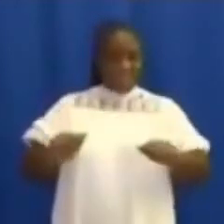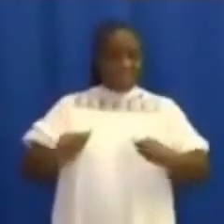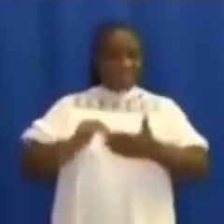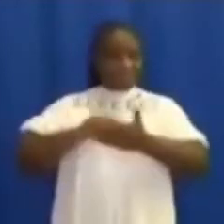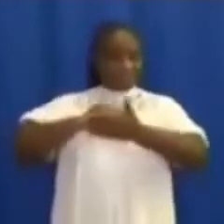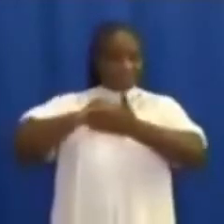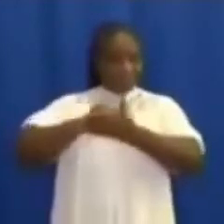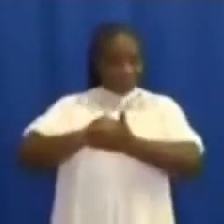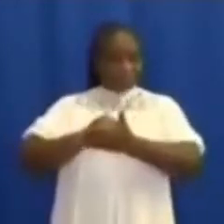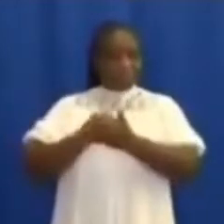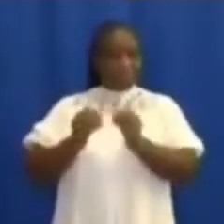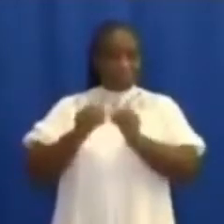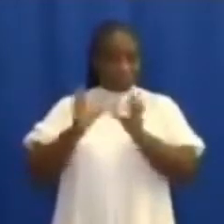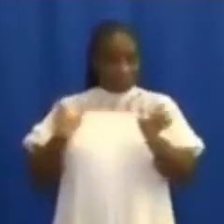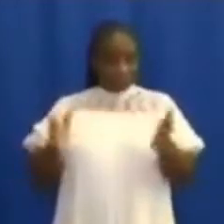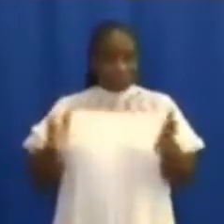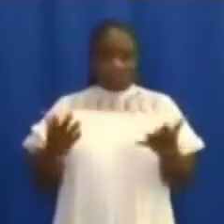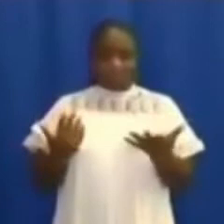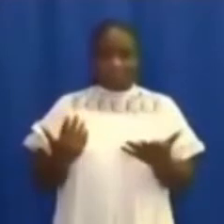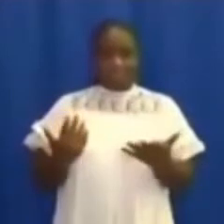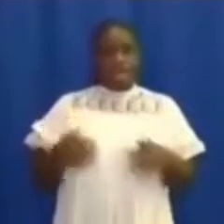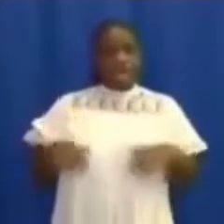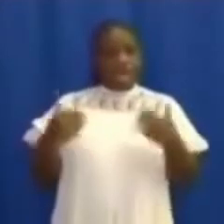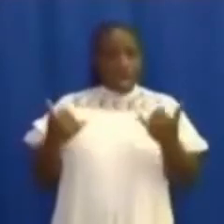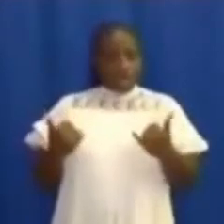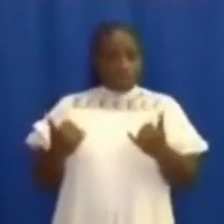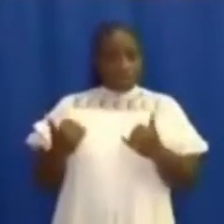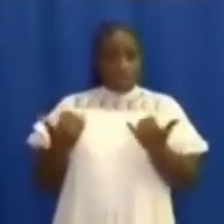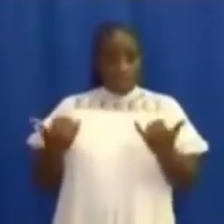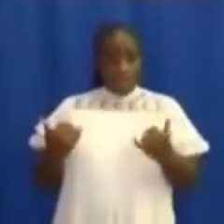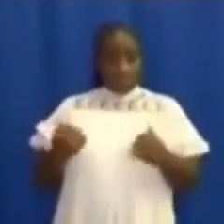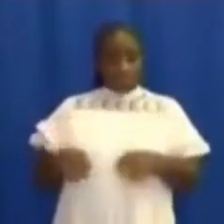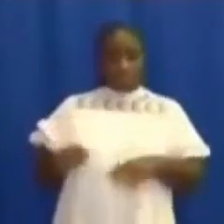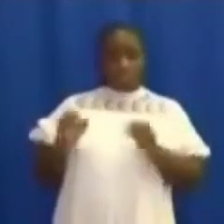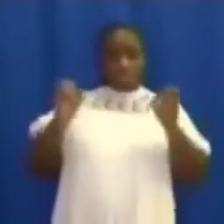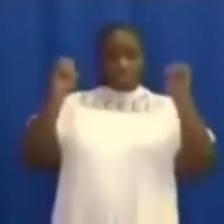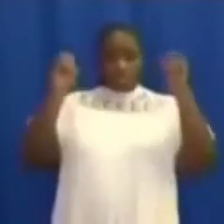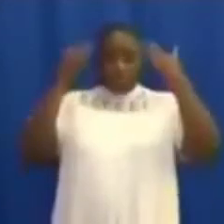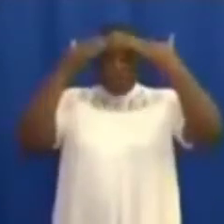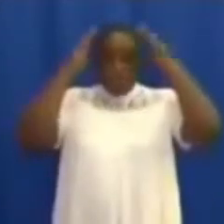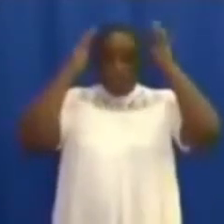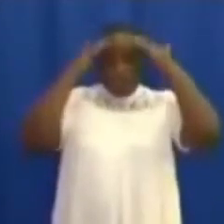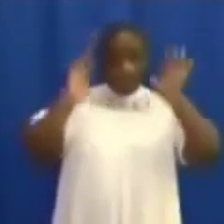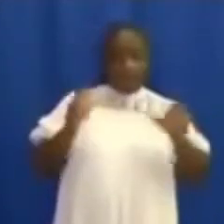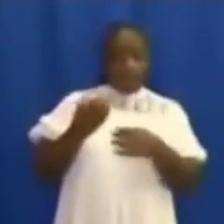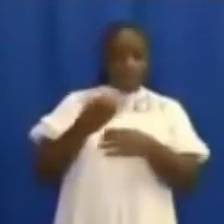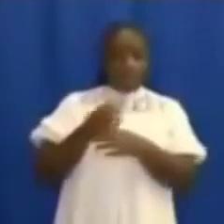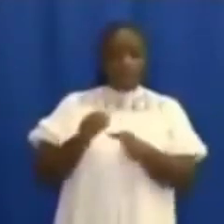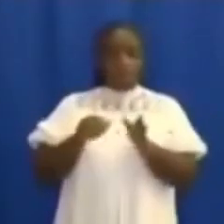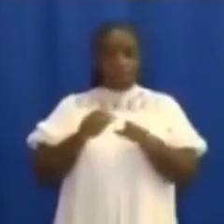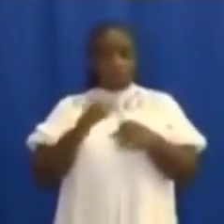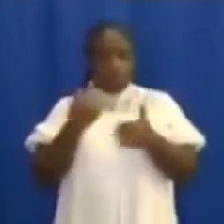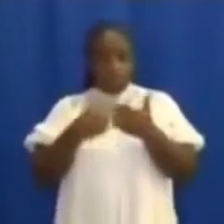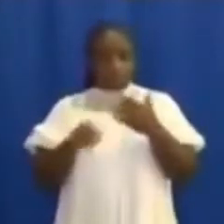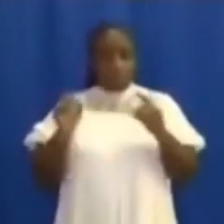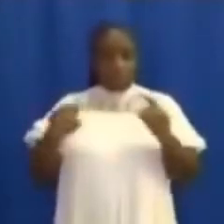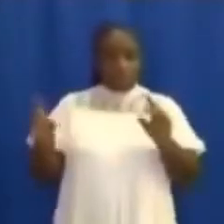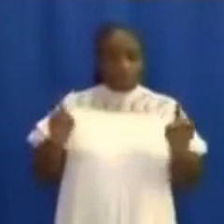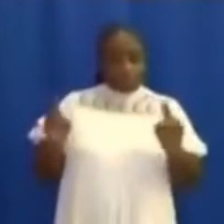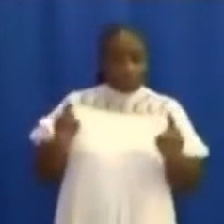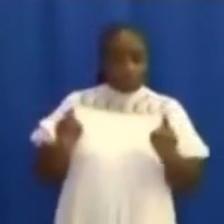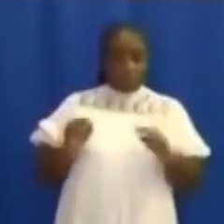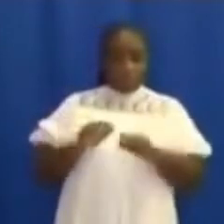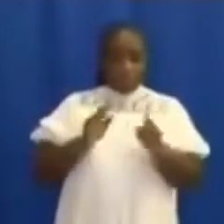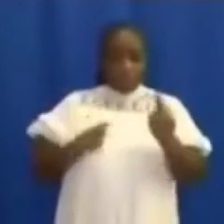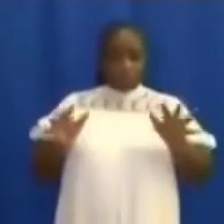can contain any reported cases. As we step up public education and enforcement of the protocols of